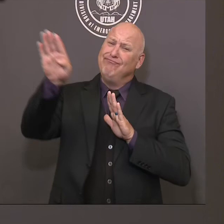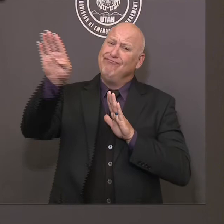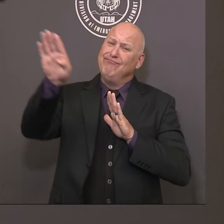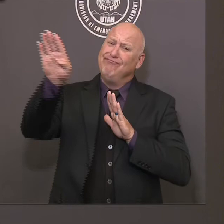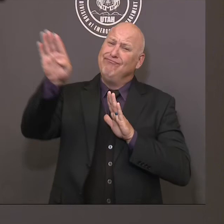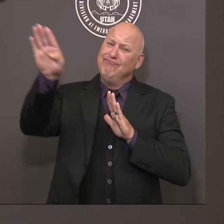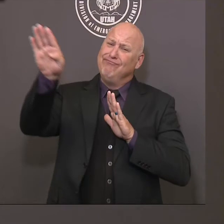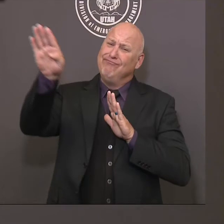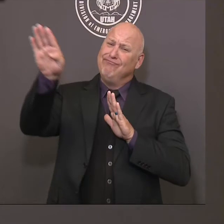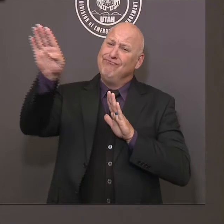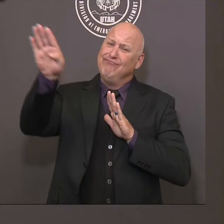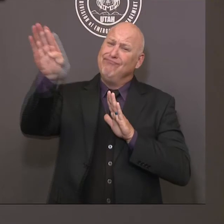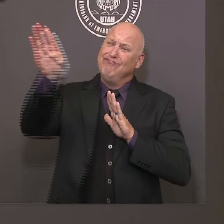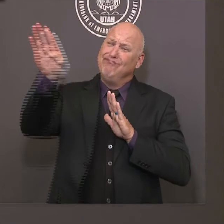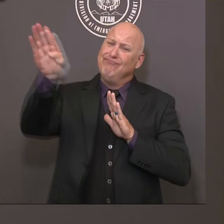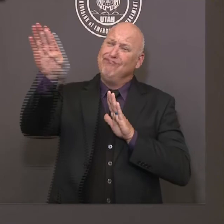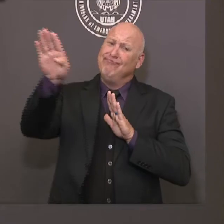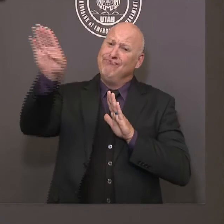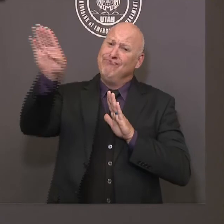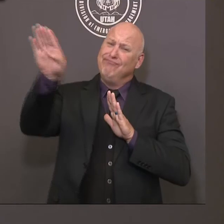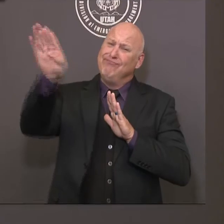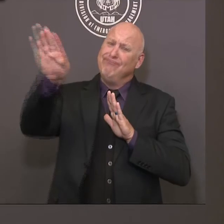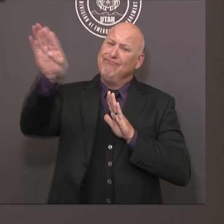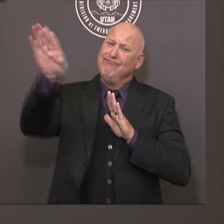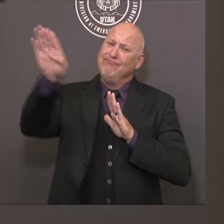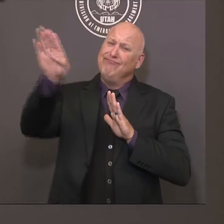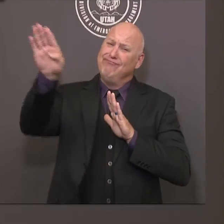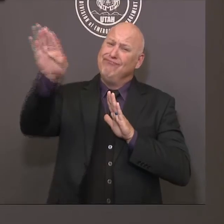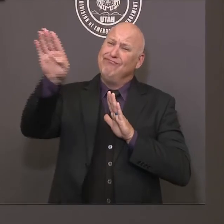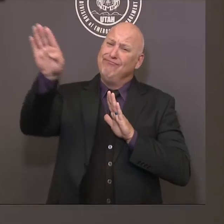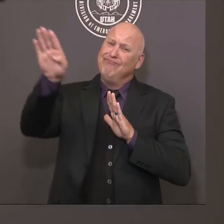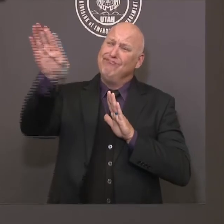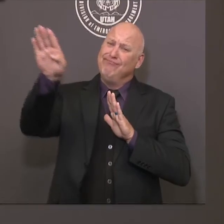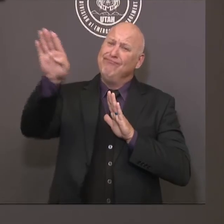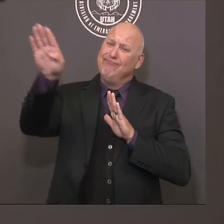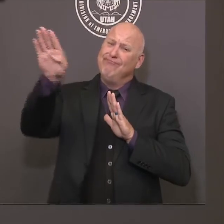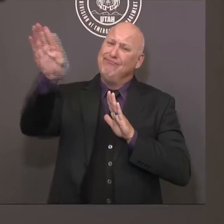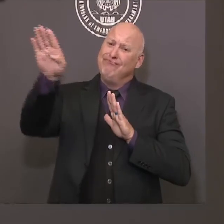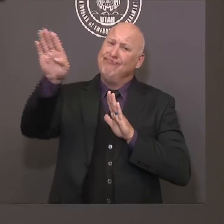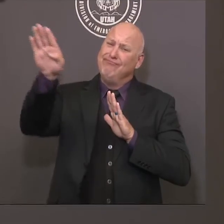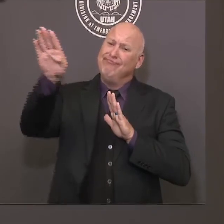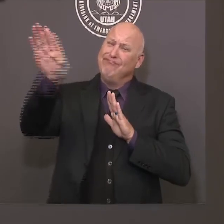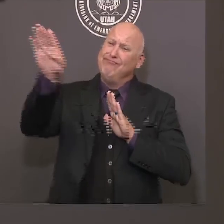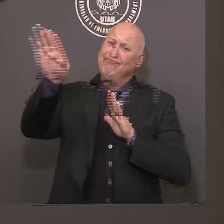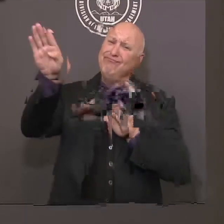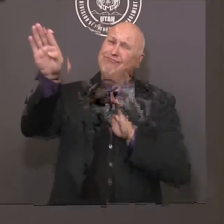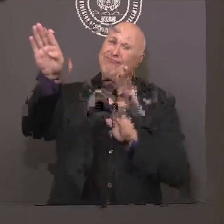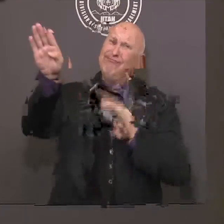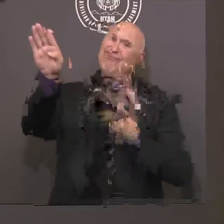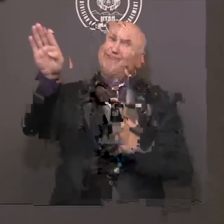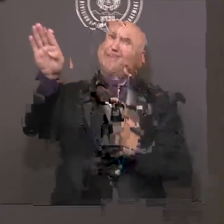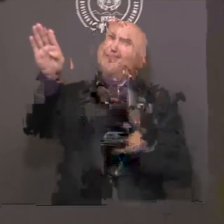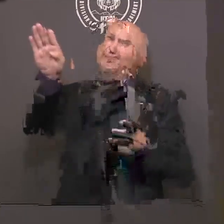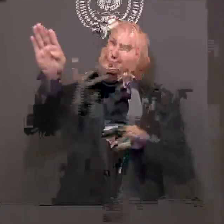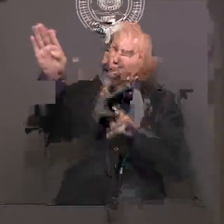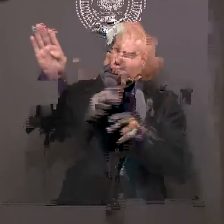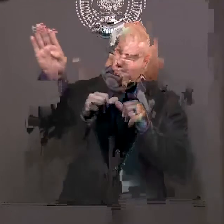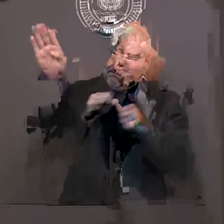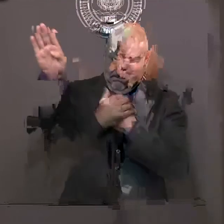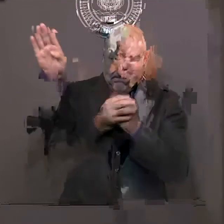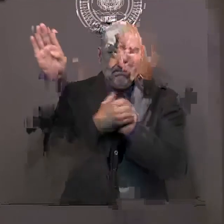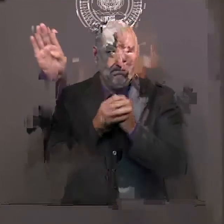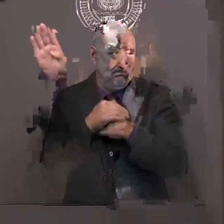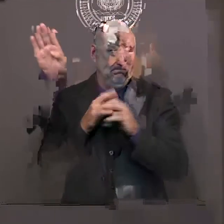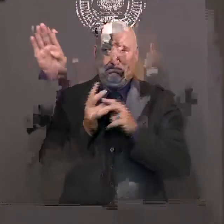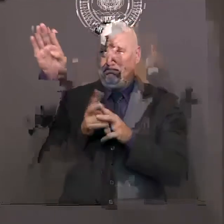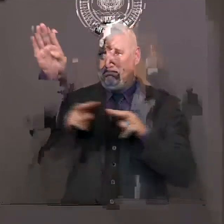distancing, wearing a face covering when you're in public places, practicing good hand hygiene, and staying home when